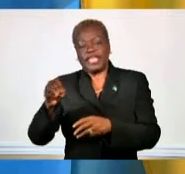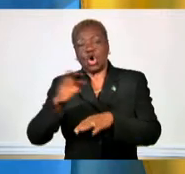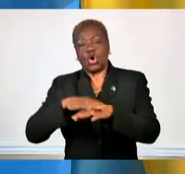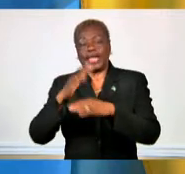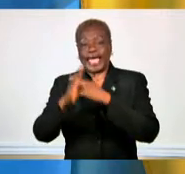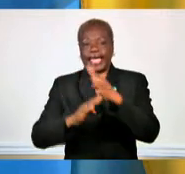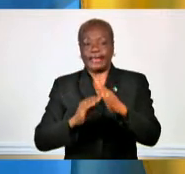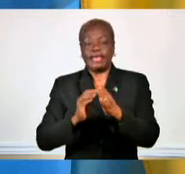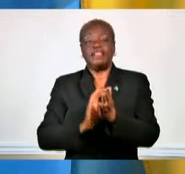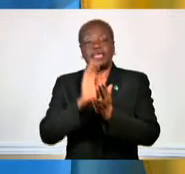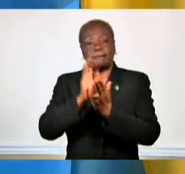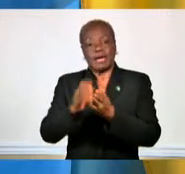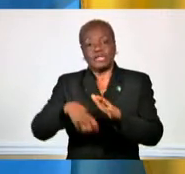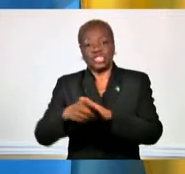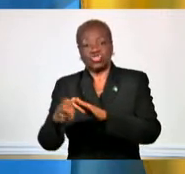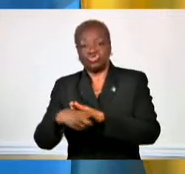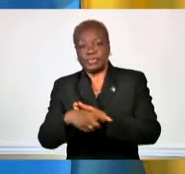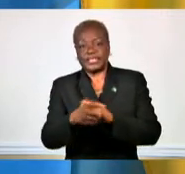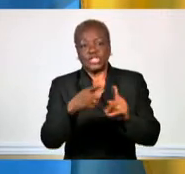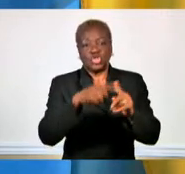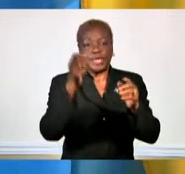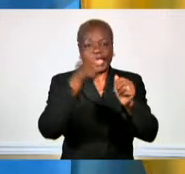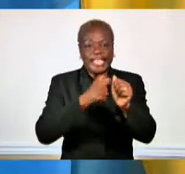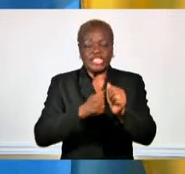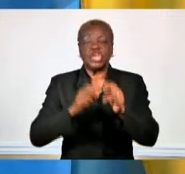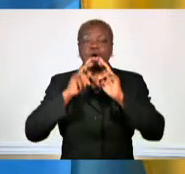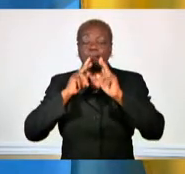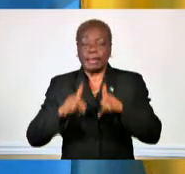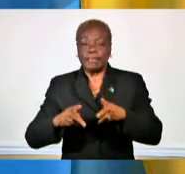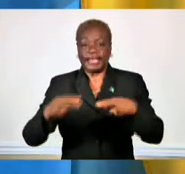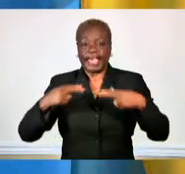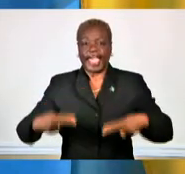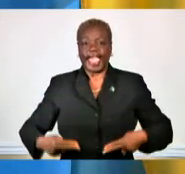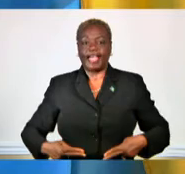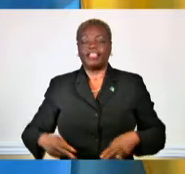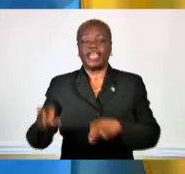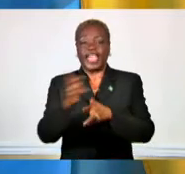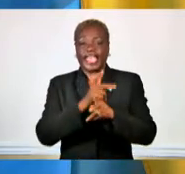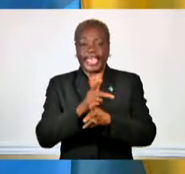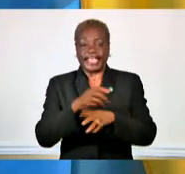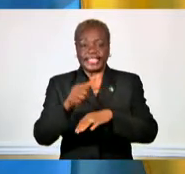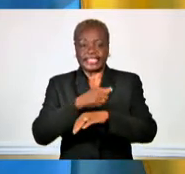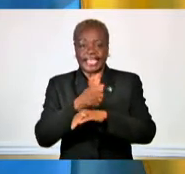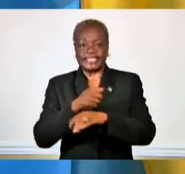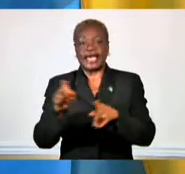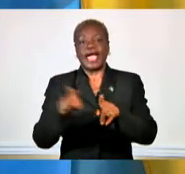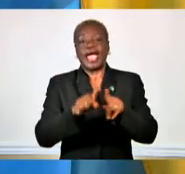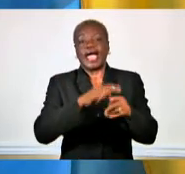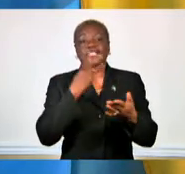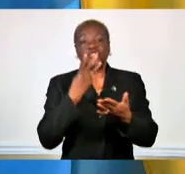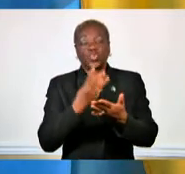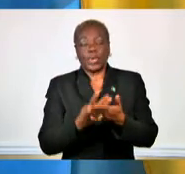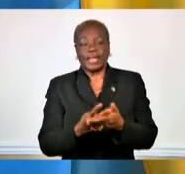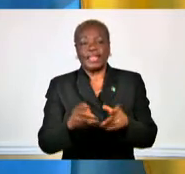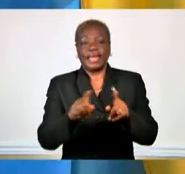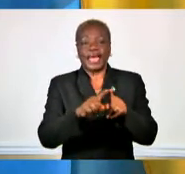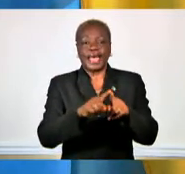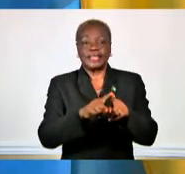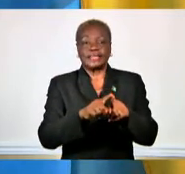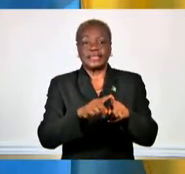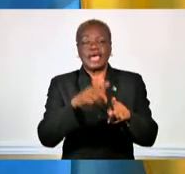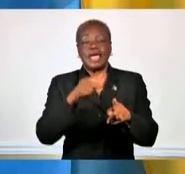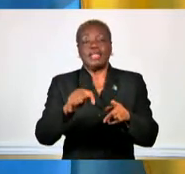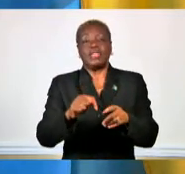amount distributed to each public healthcare site, as well as the